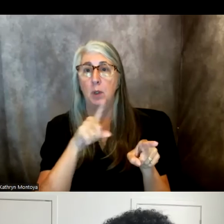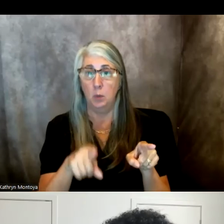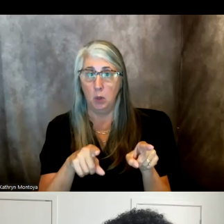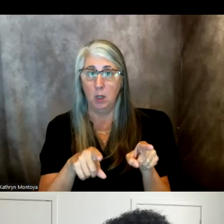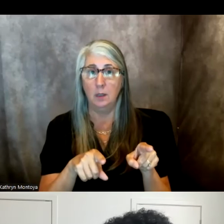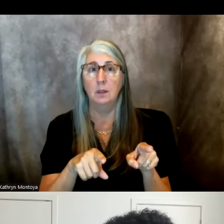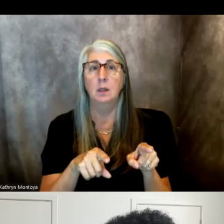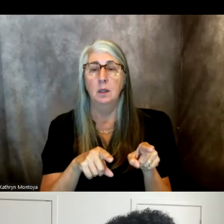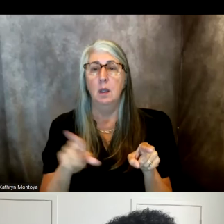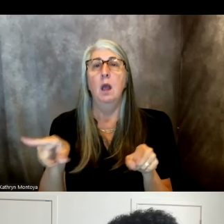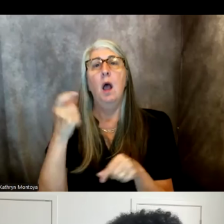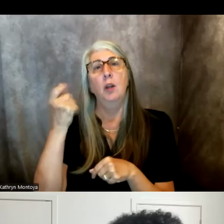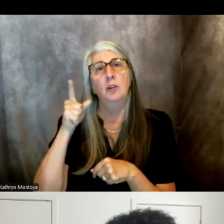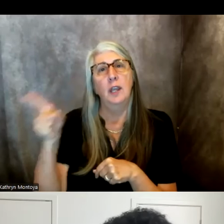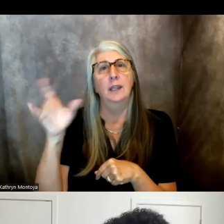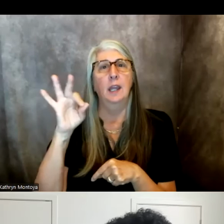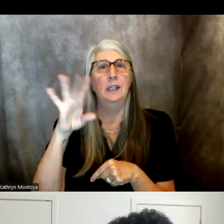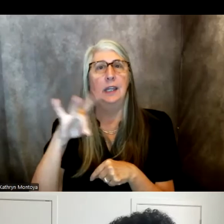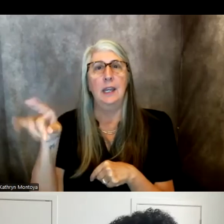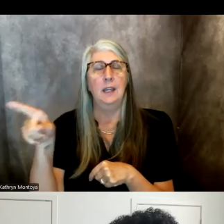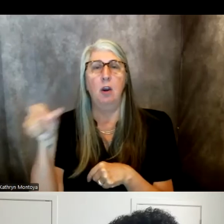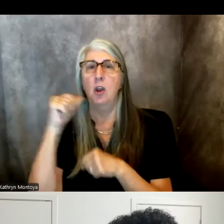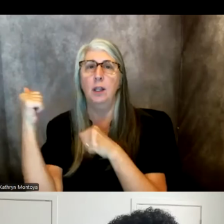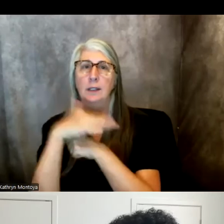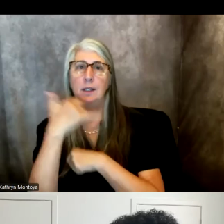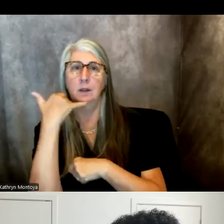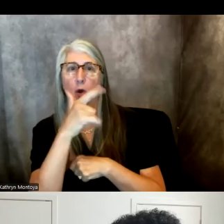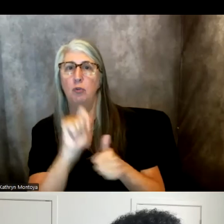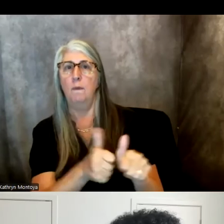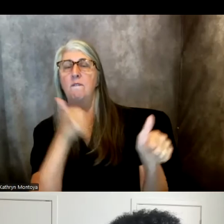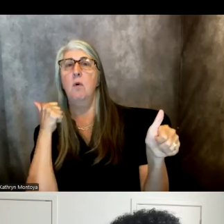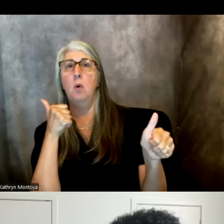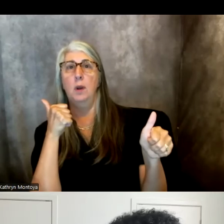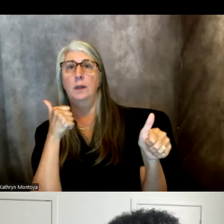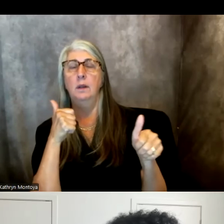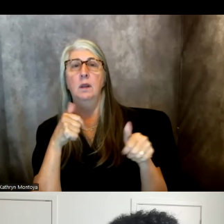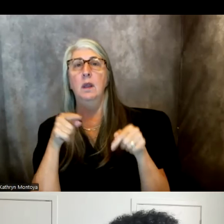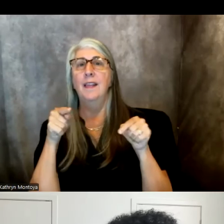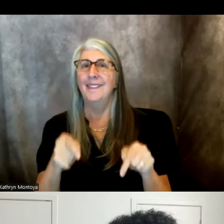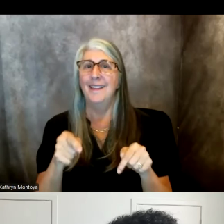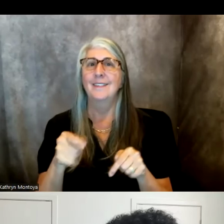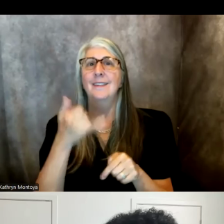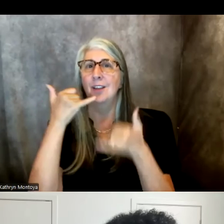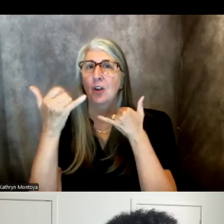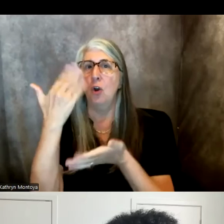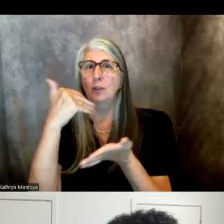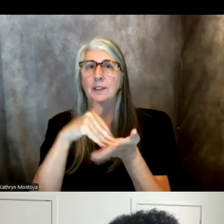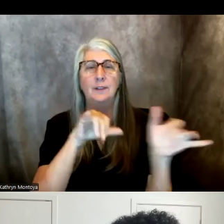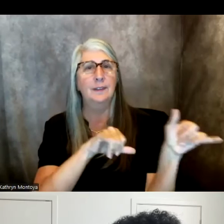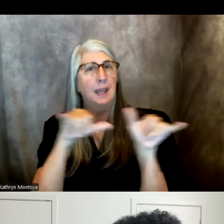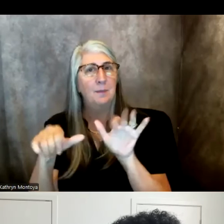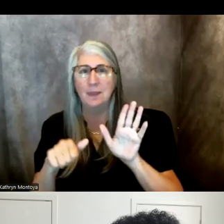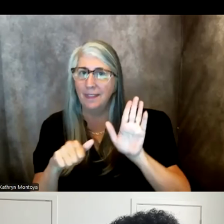call centers, understanding that they're not sending calls into a void, that, this is a call center somewhat similar to their own call